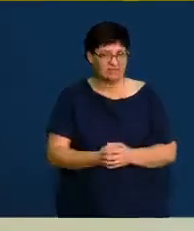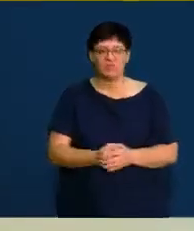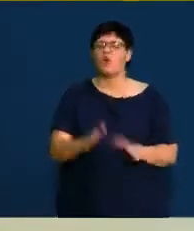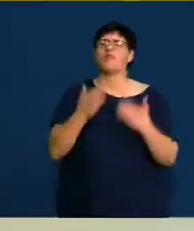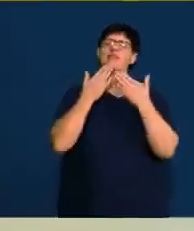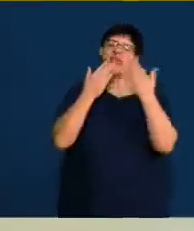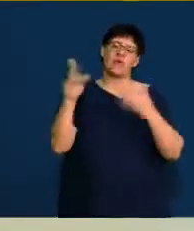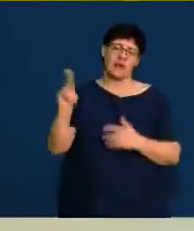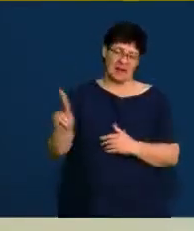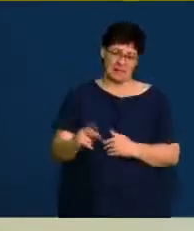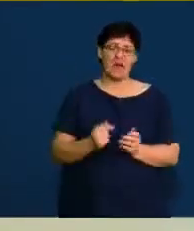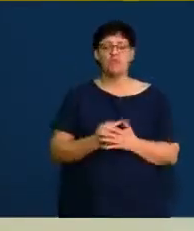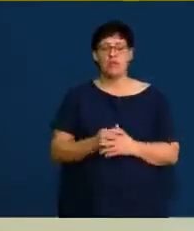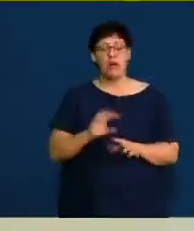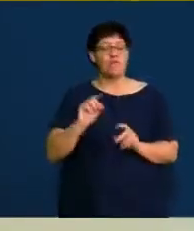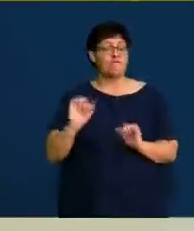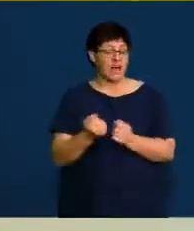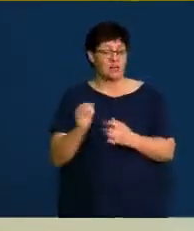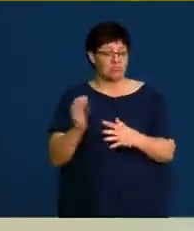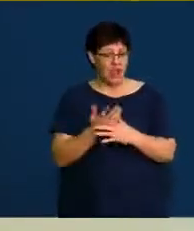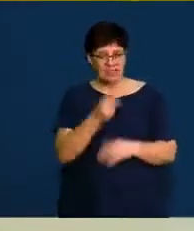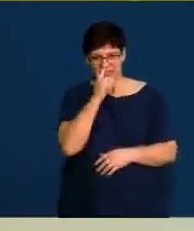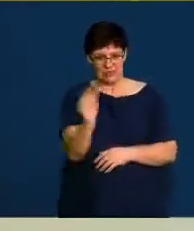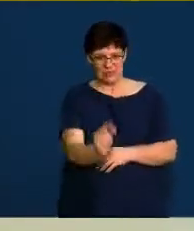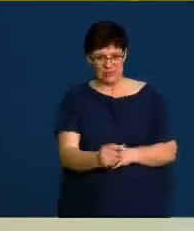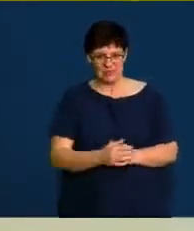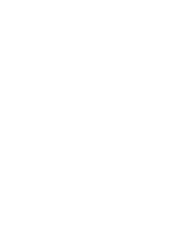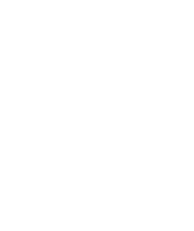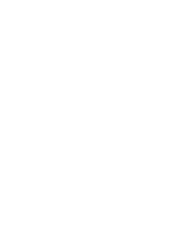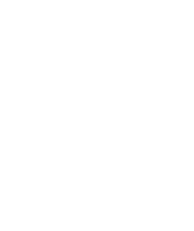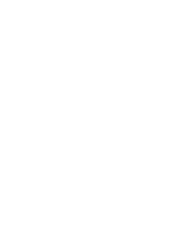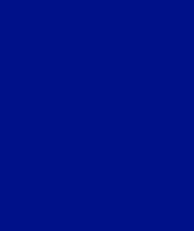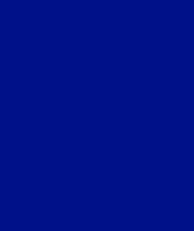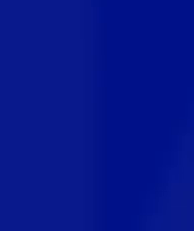Thank you, Cameron. Guys, let's take a quick break and we'll see you straight after this.